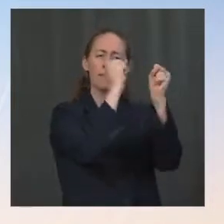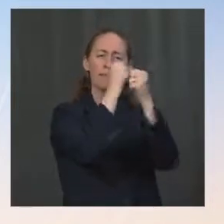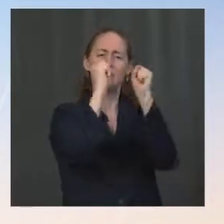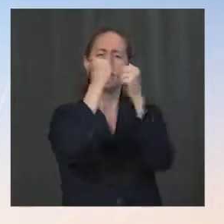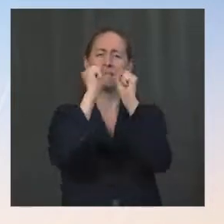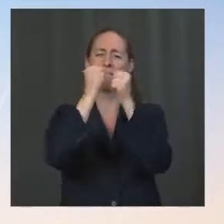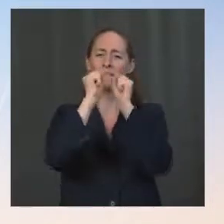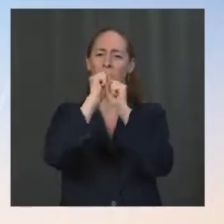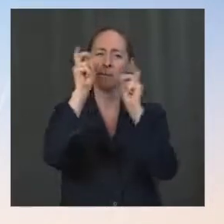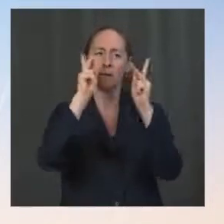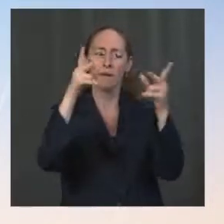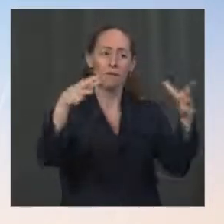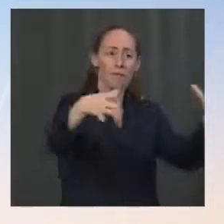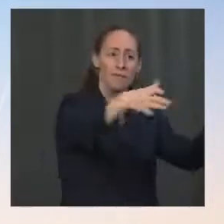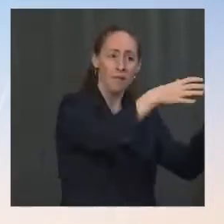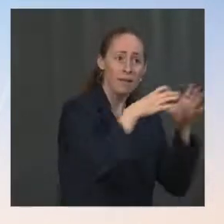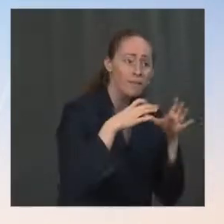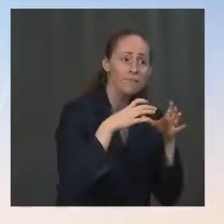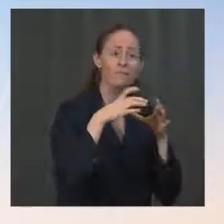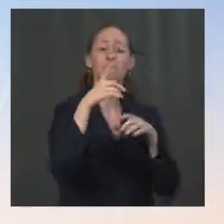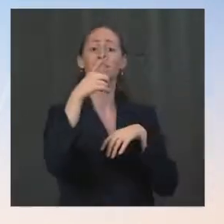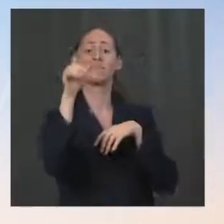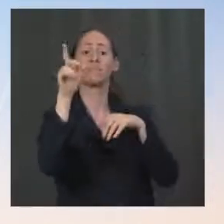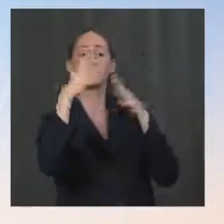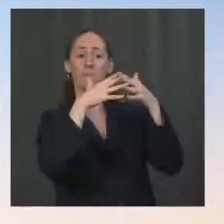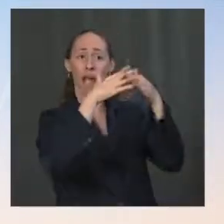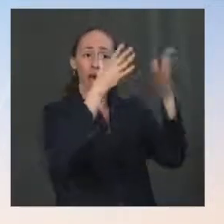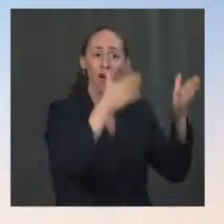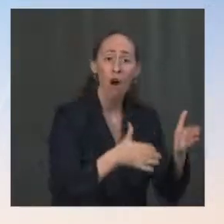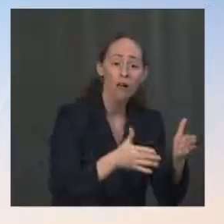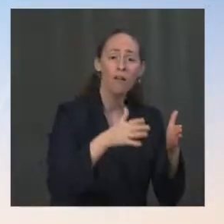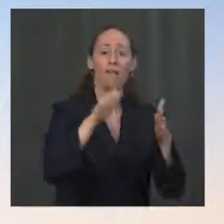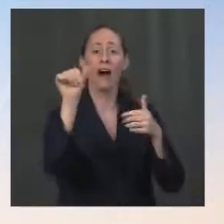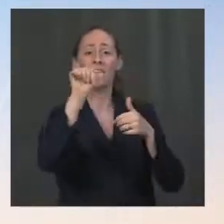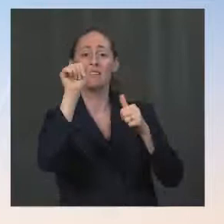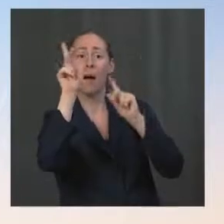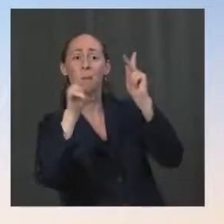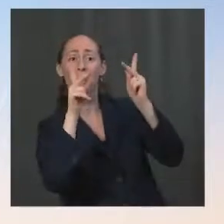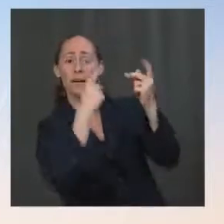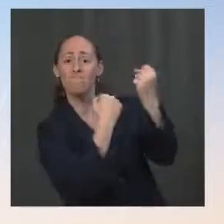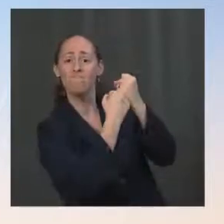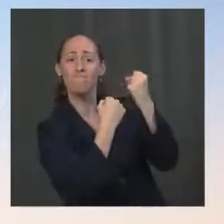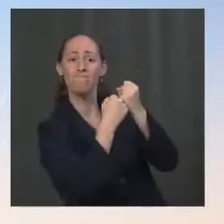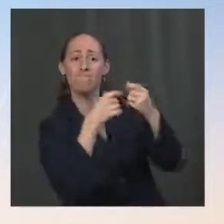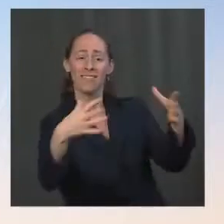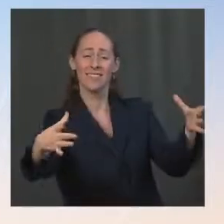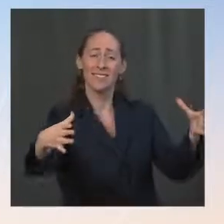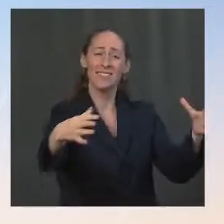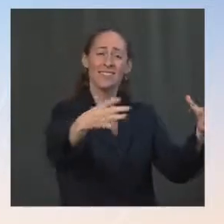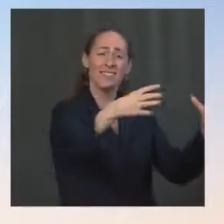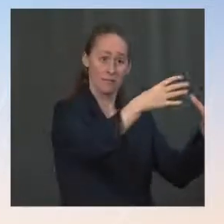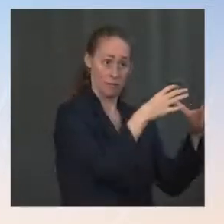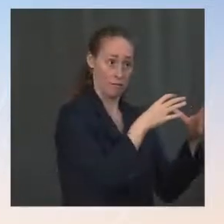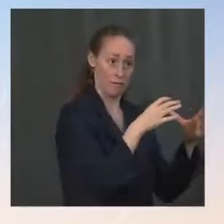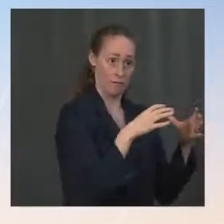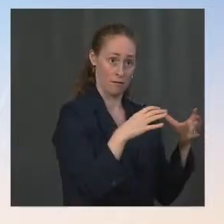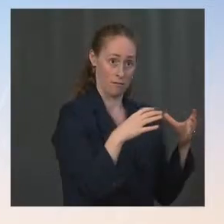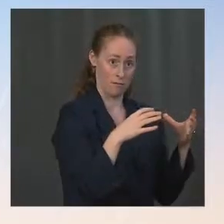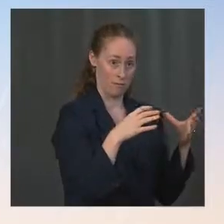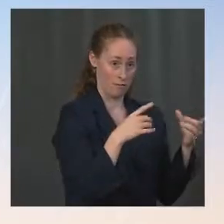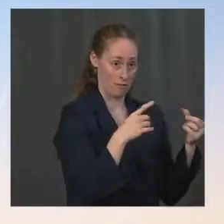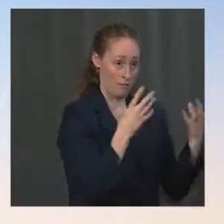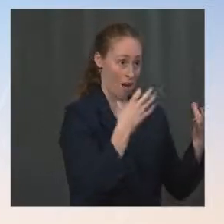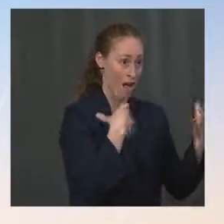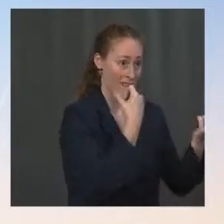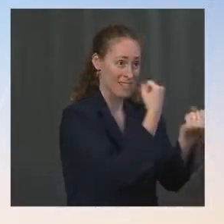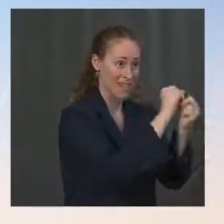citizens, Afghan partners, many people that some of these same individuals are calling for us to evacuate. Yesterday,